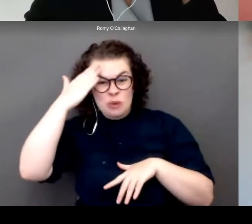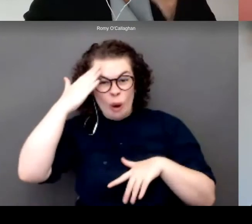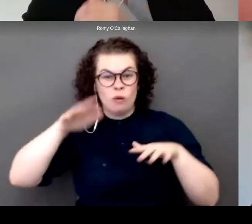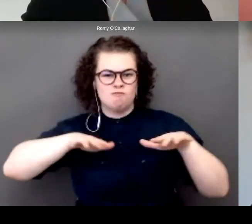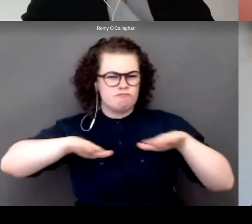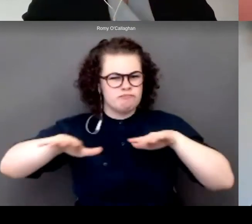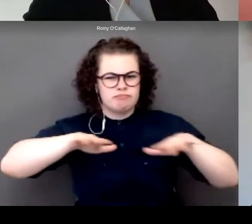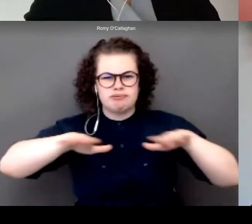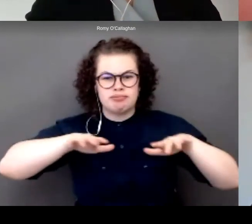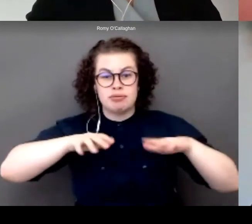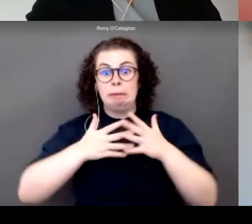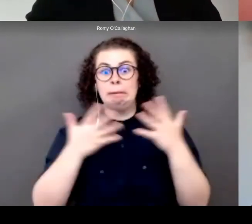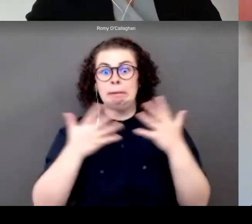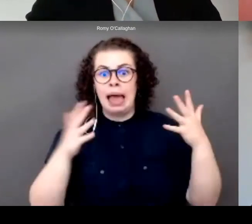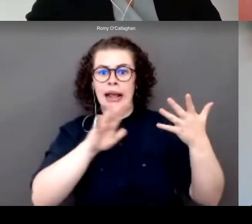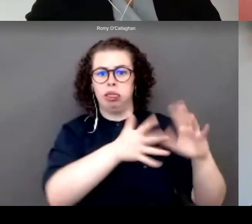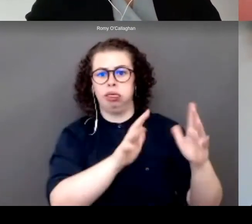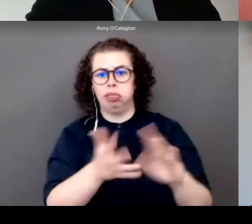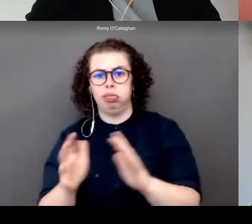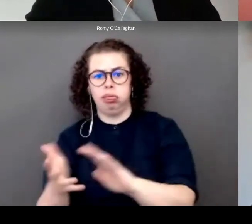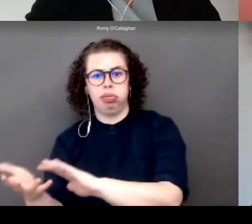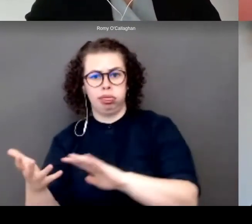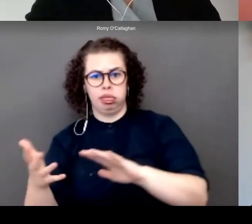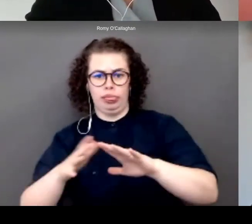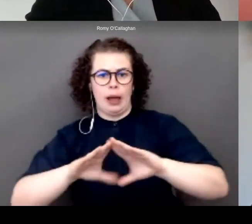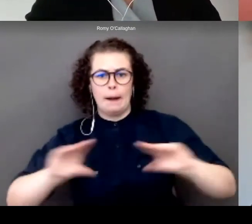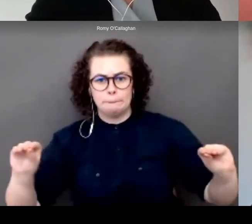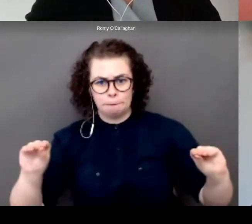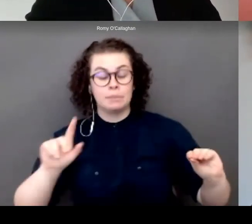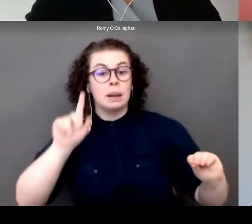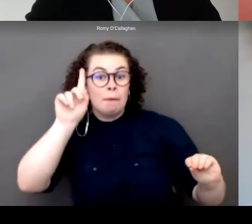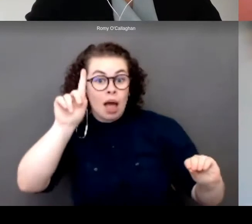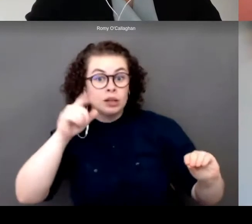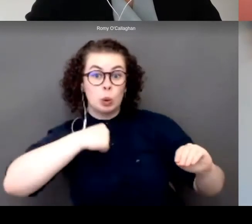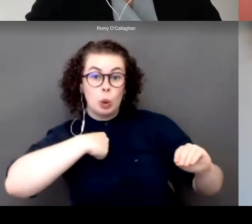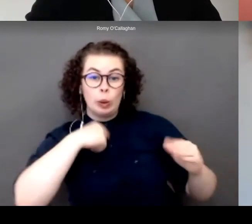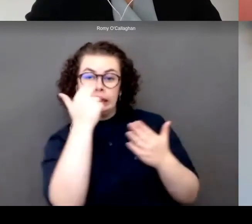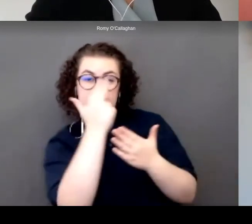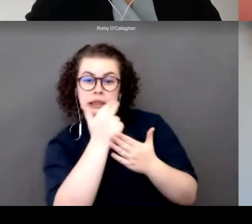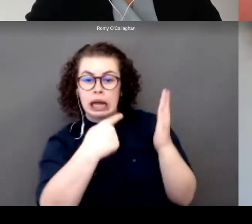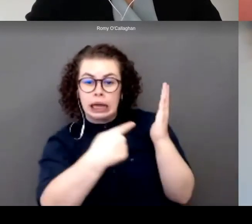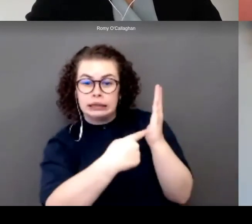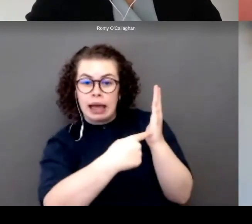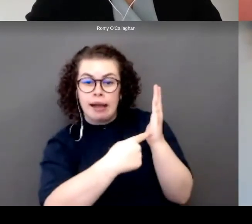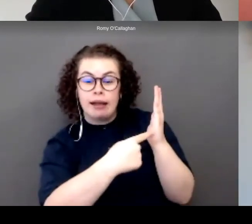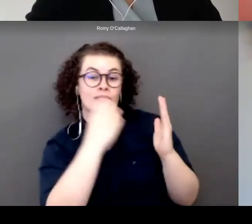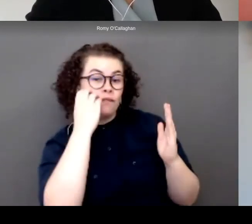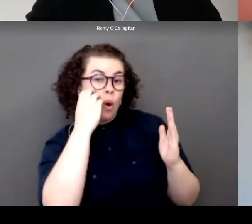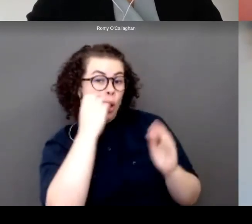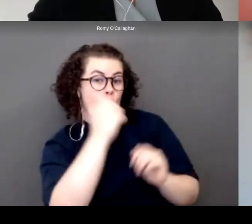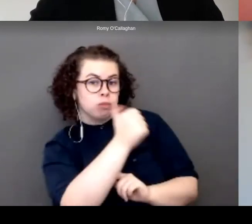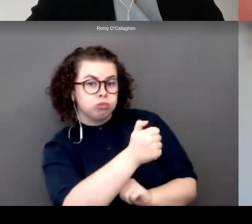periods. And with this application, the citizens, but also tourists, can find information about